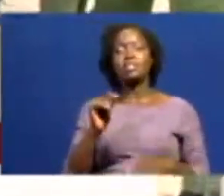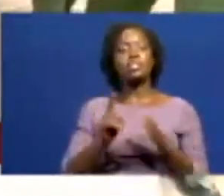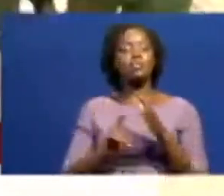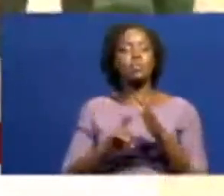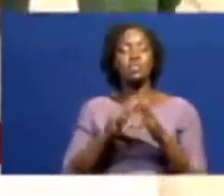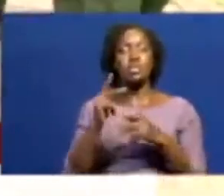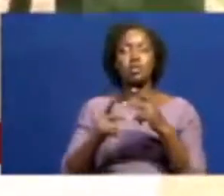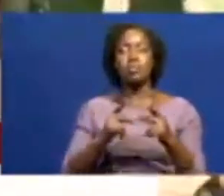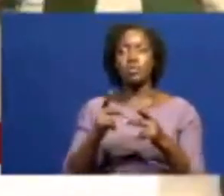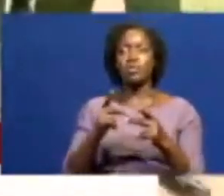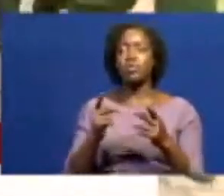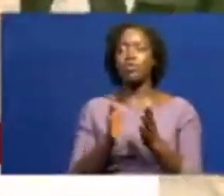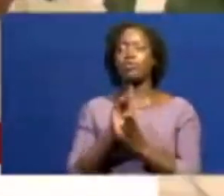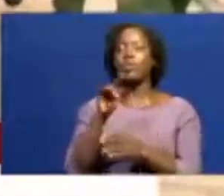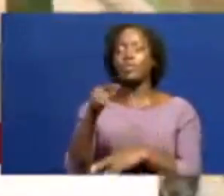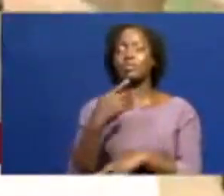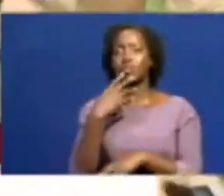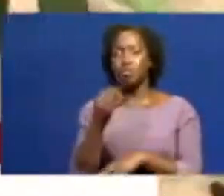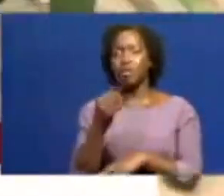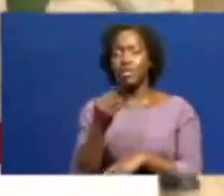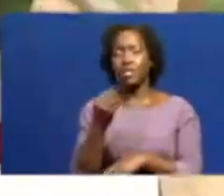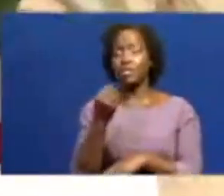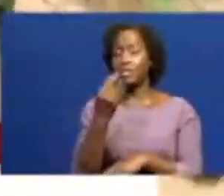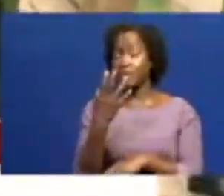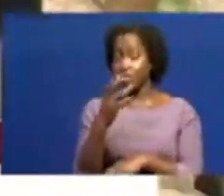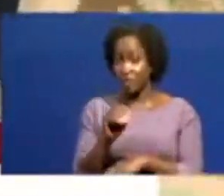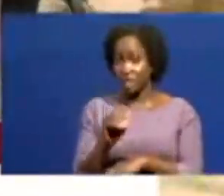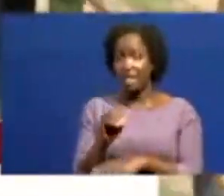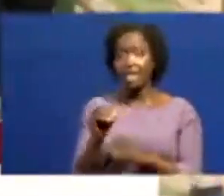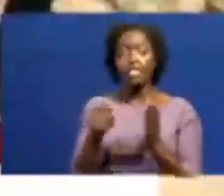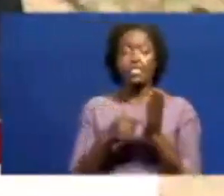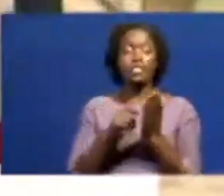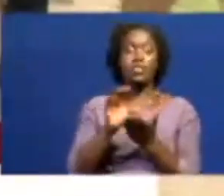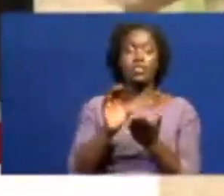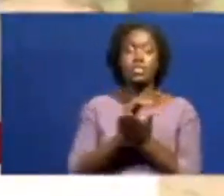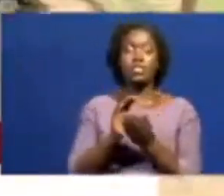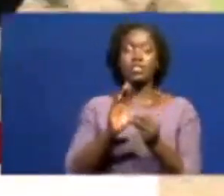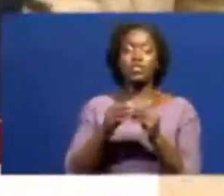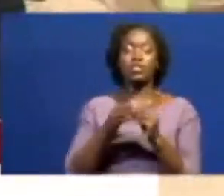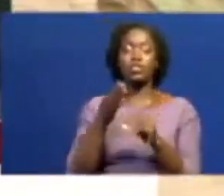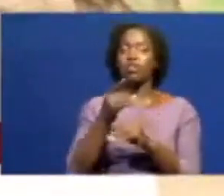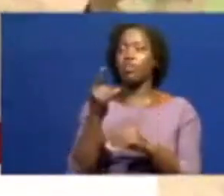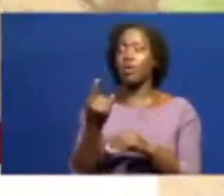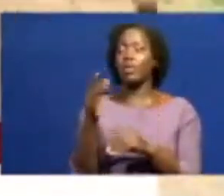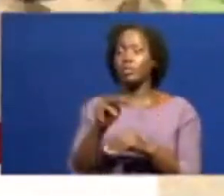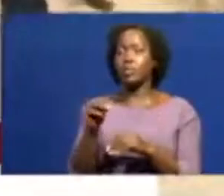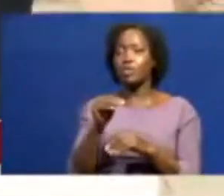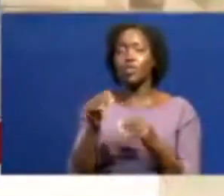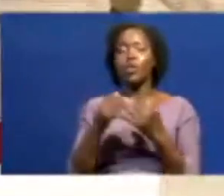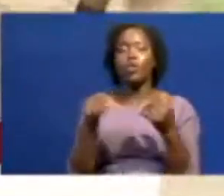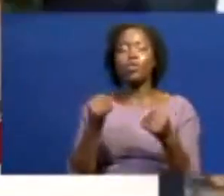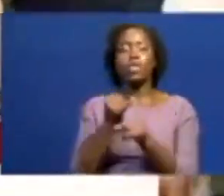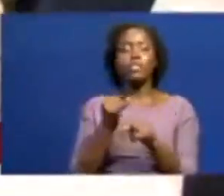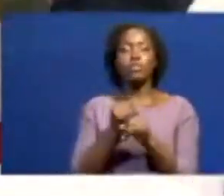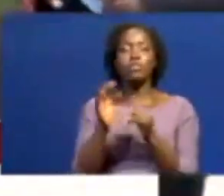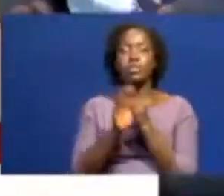in the process of rolling out 1,450 digital hubs in a bid to create over 1 million online jobs for the country's